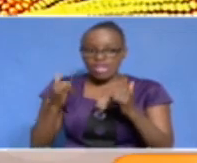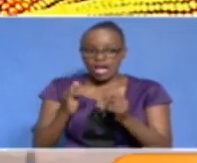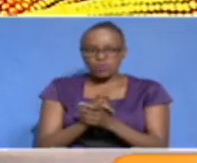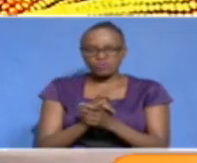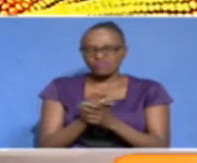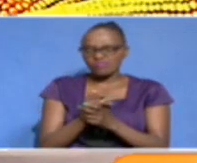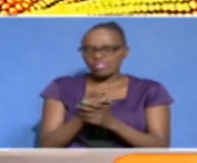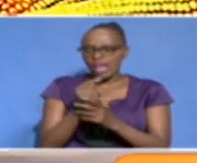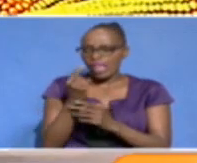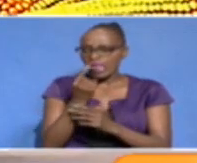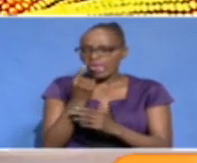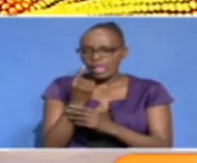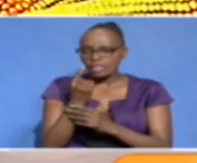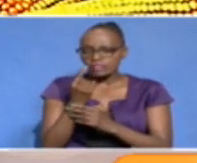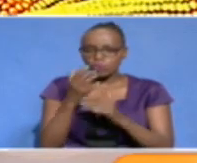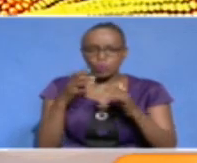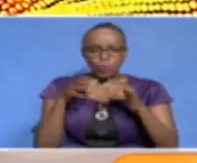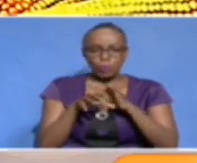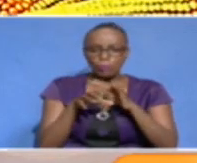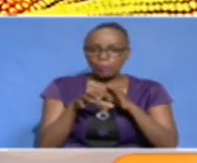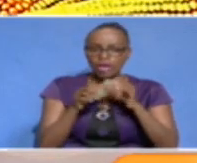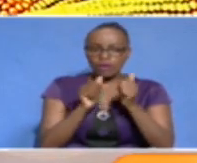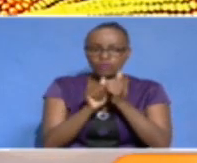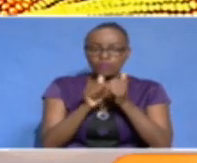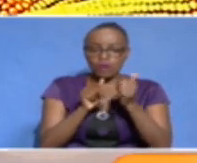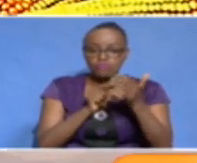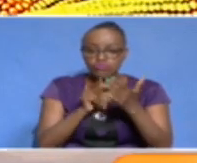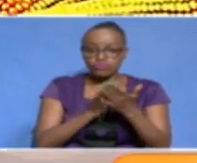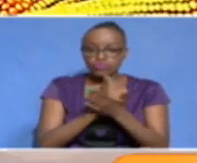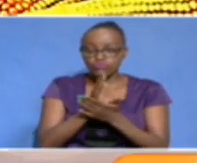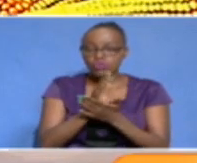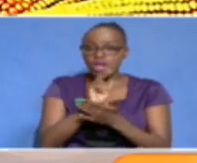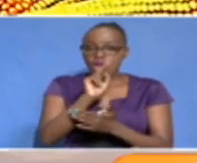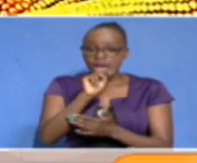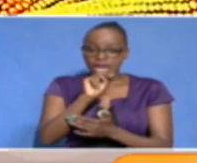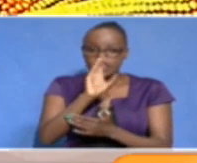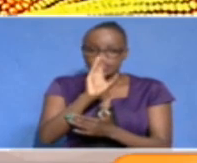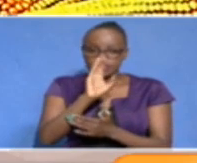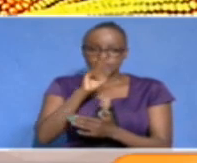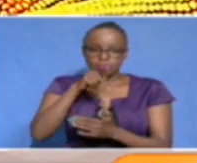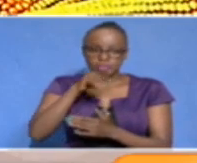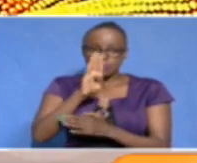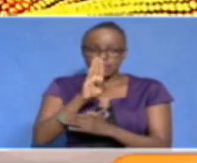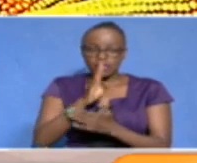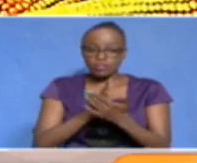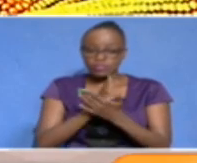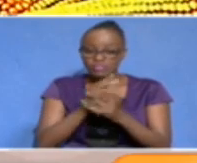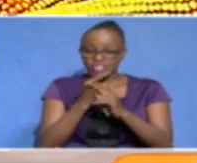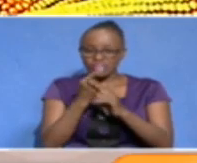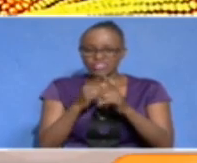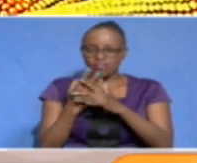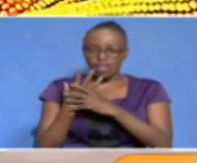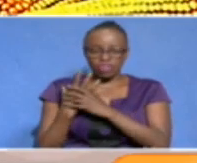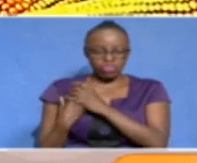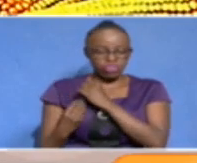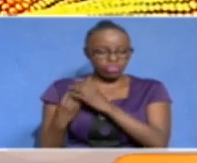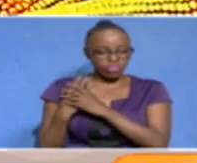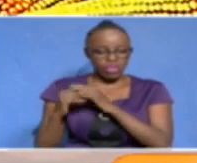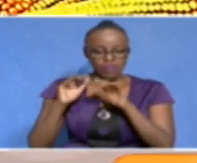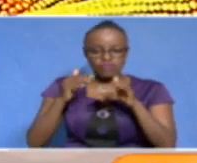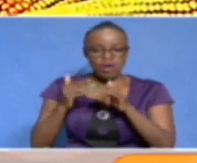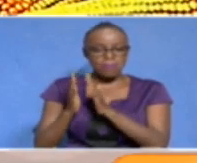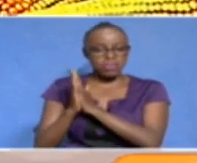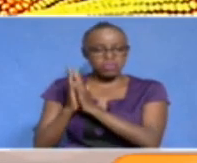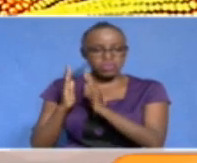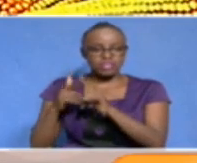Not a single bag of maize was today bought by the National Cereals and Produce Board, even as frustrated farmers camped outside